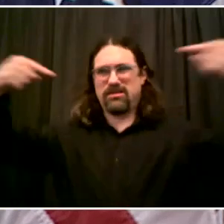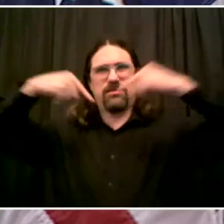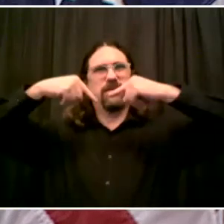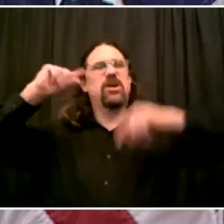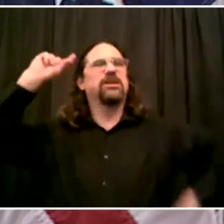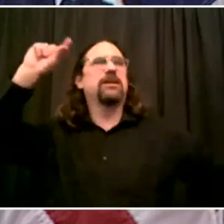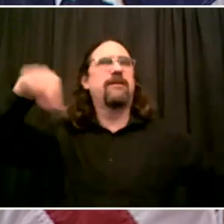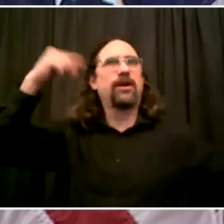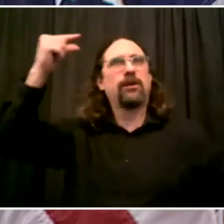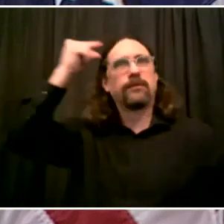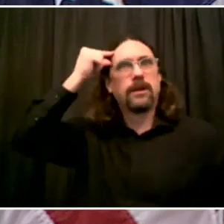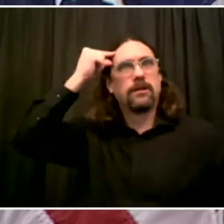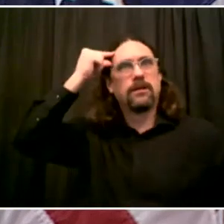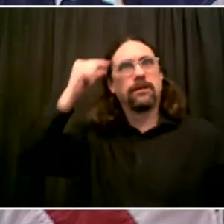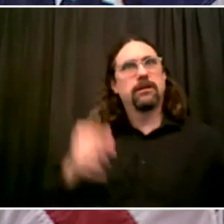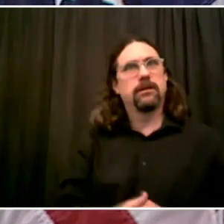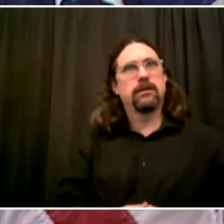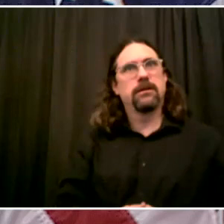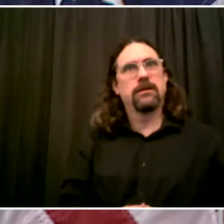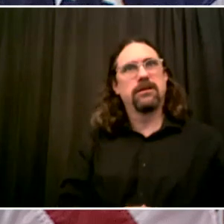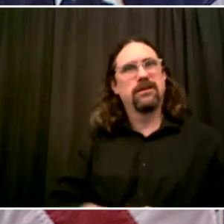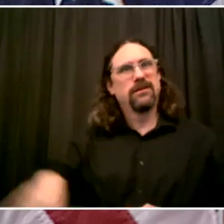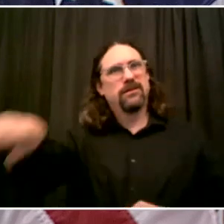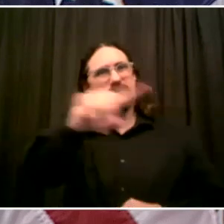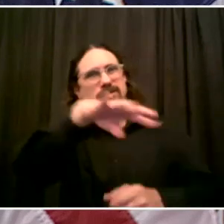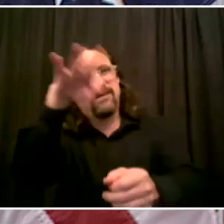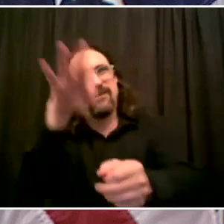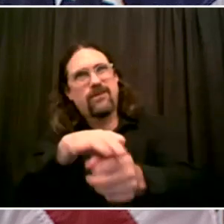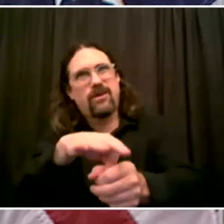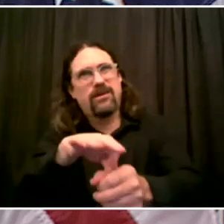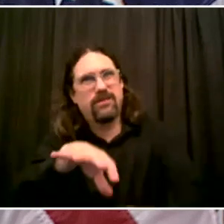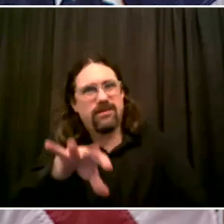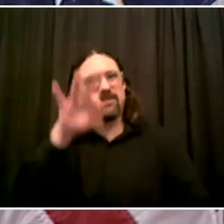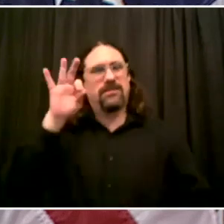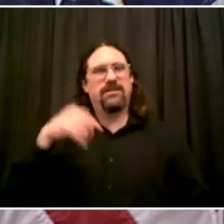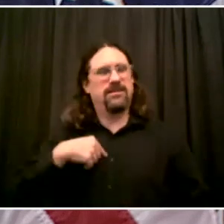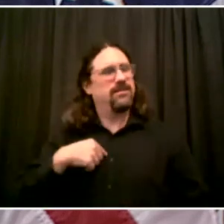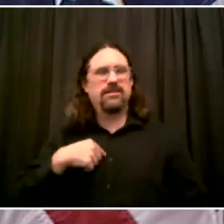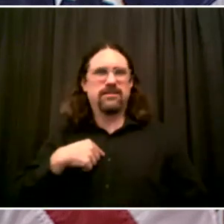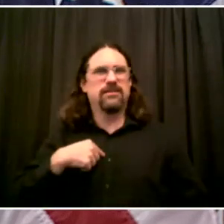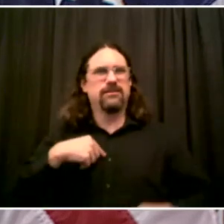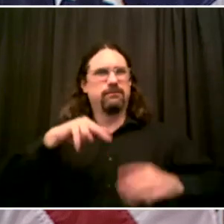quickly. It should not be just words. It should be actions.